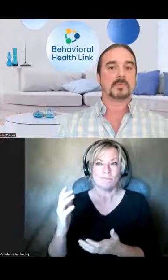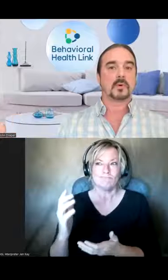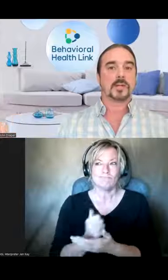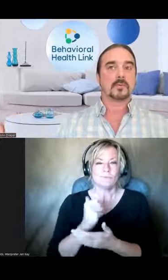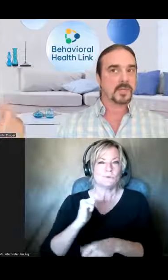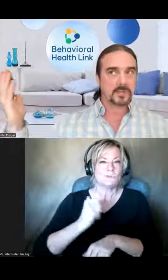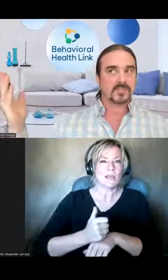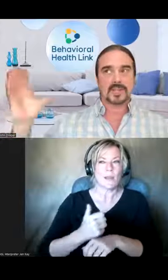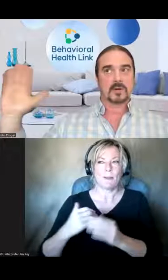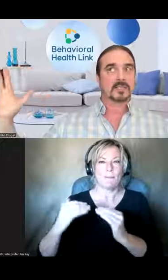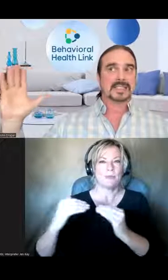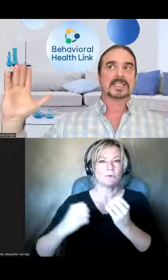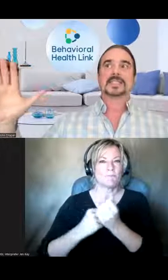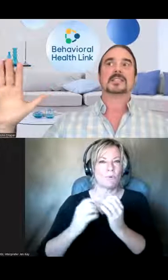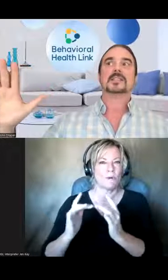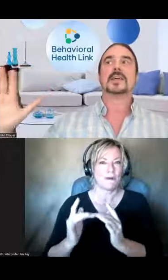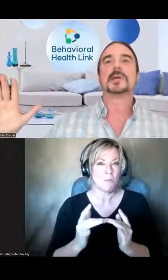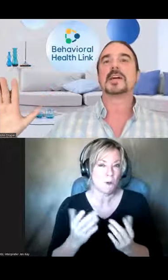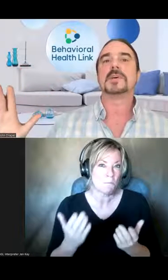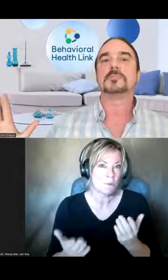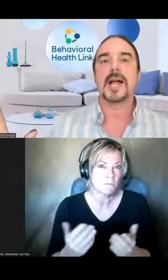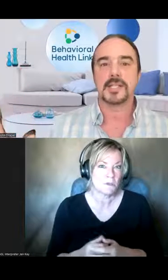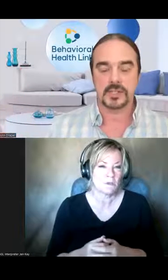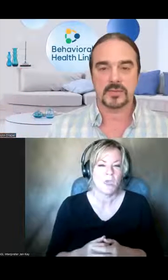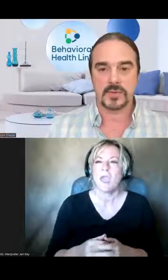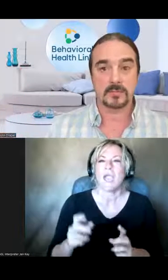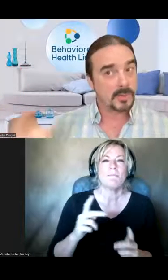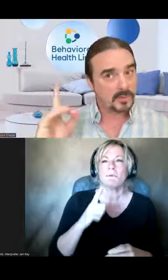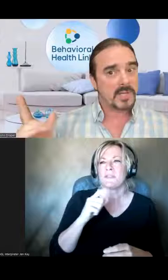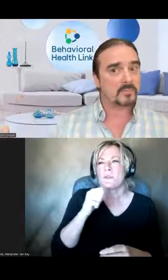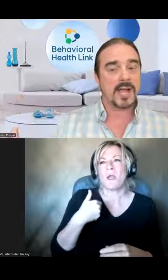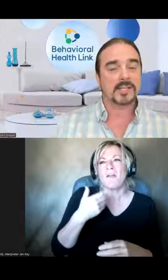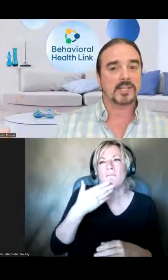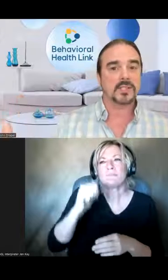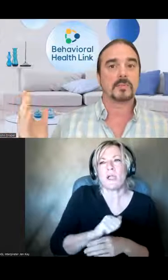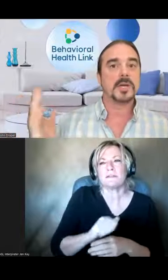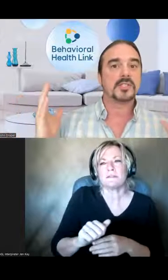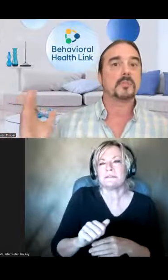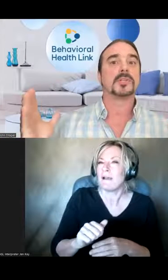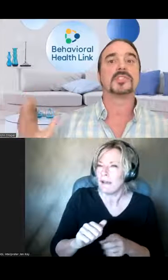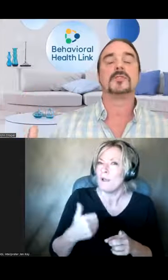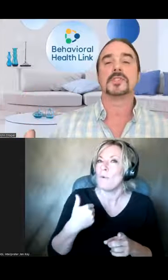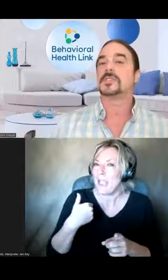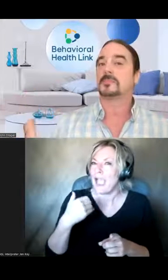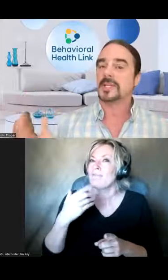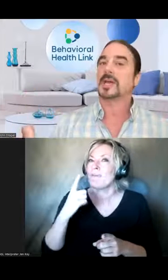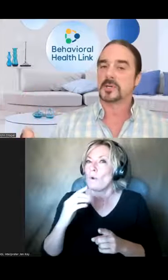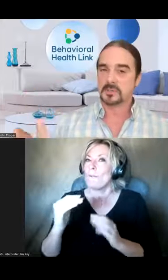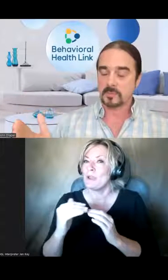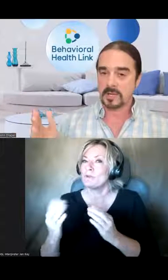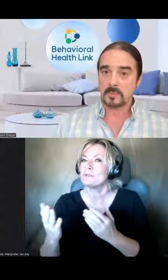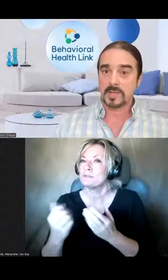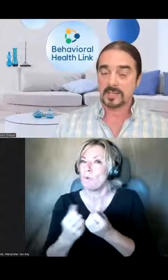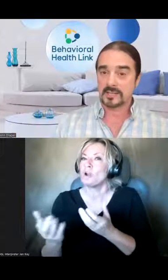of peer support network. And some say, well, we don't have best practices for them. Well, we do have best practices for peer support services, but not